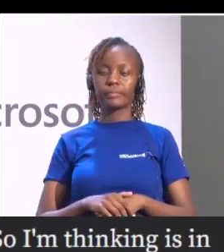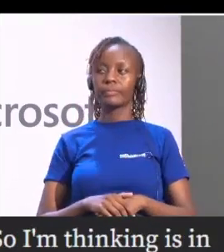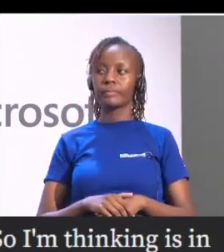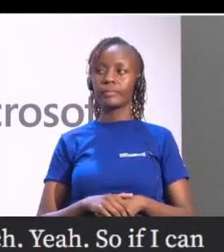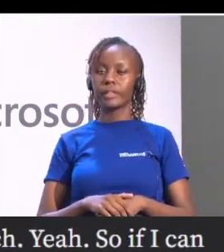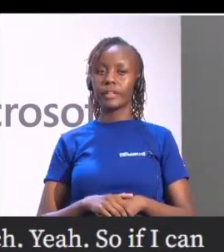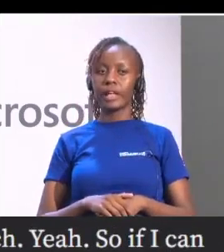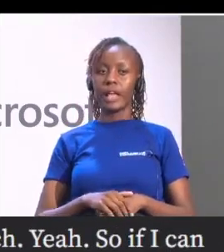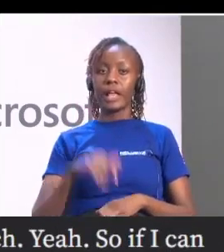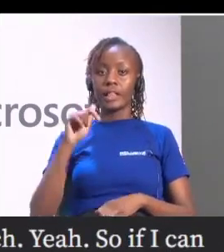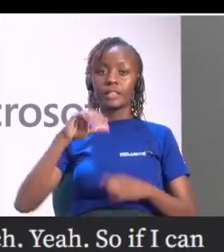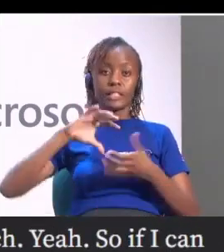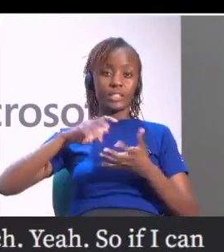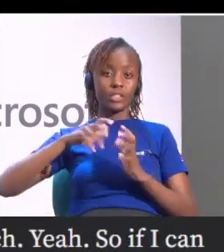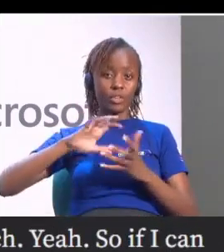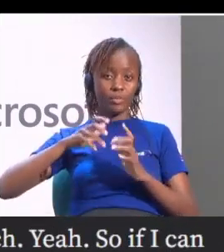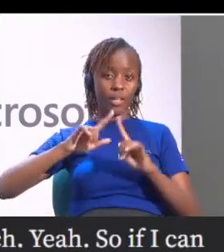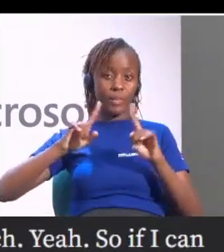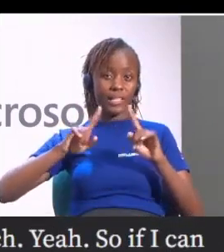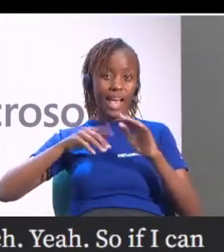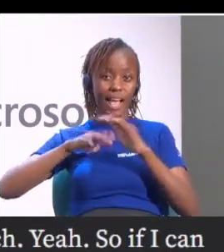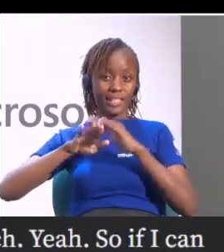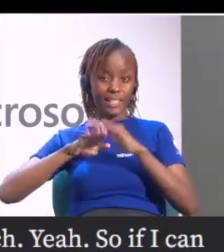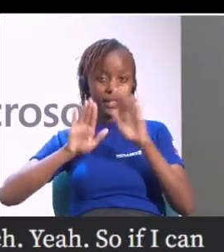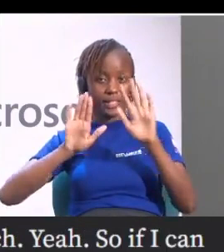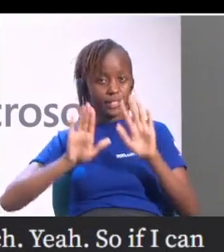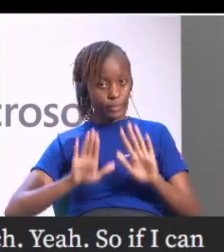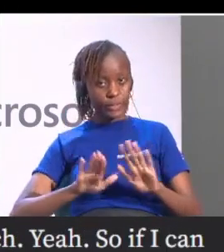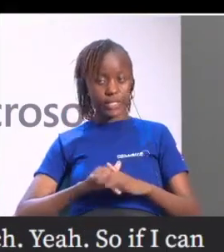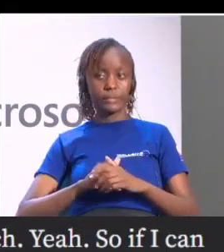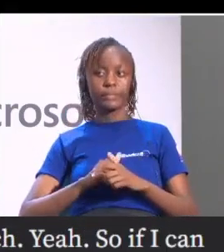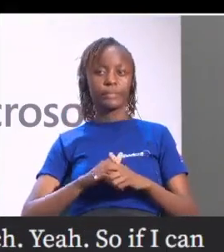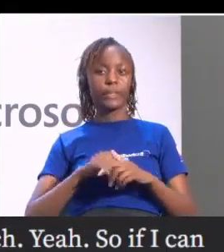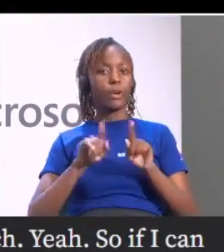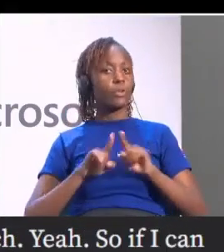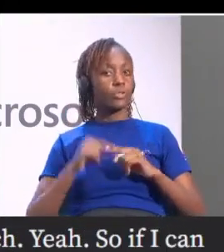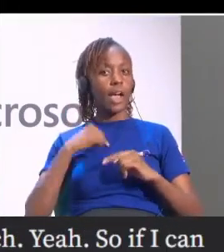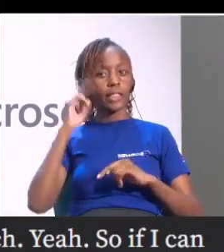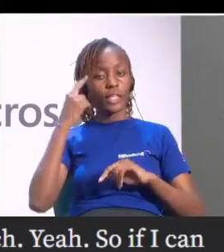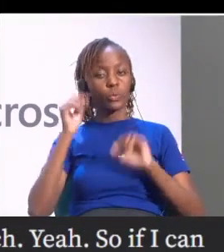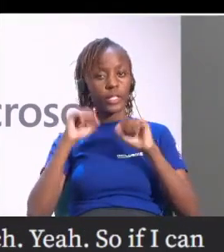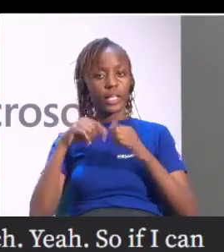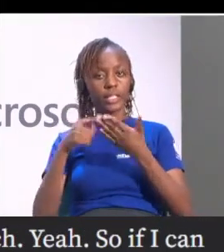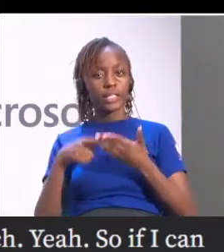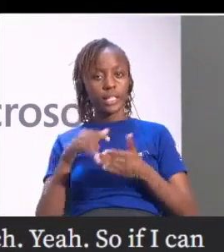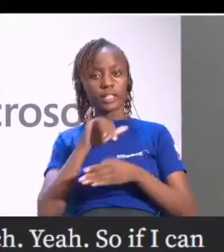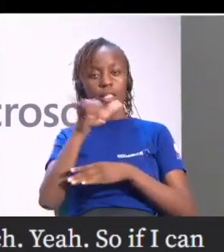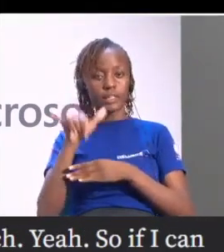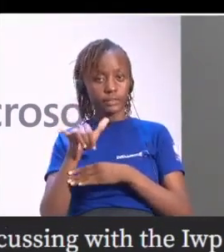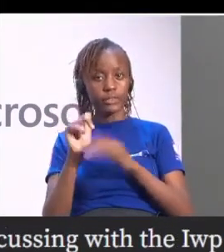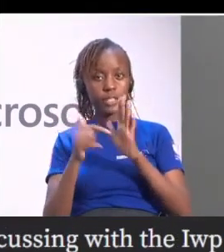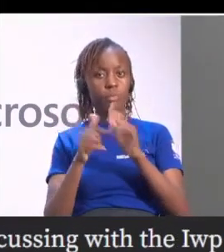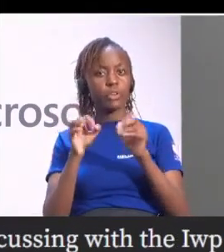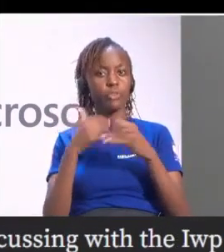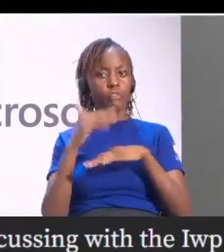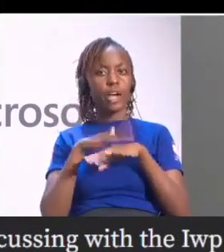and but accessibility is so needed. So, and I think maybe we can discuss this further when we have like an online call,